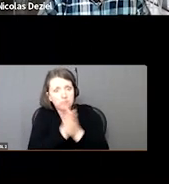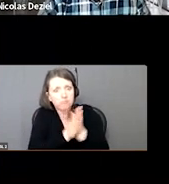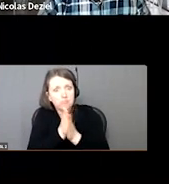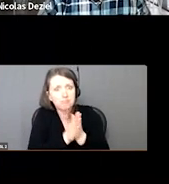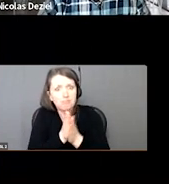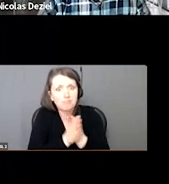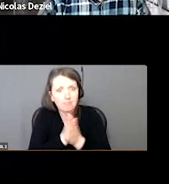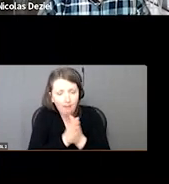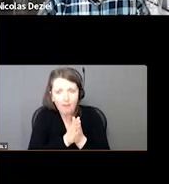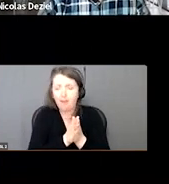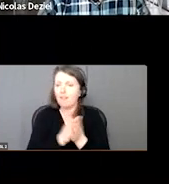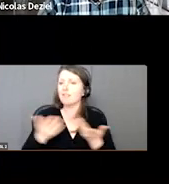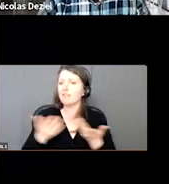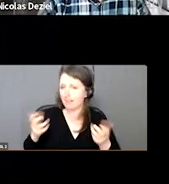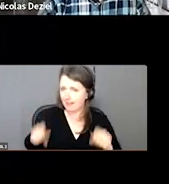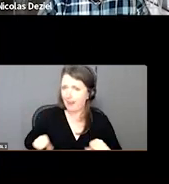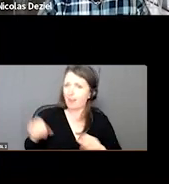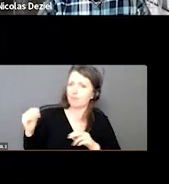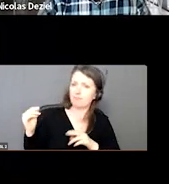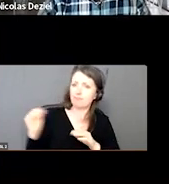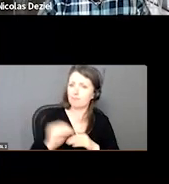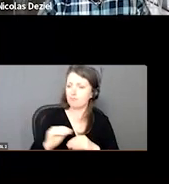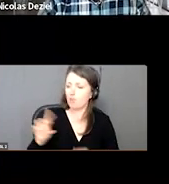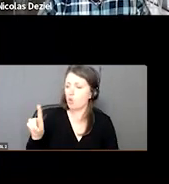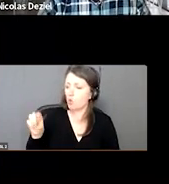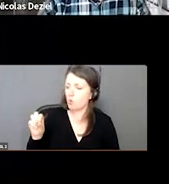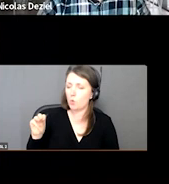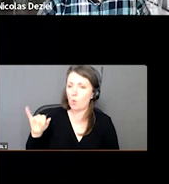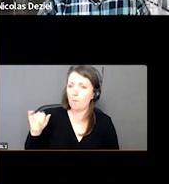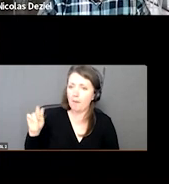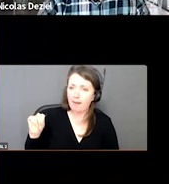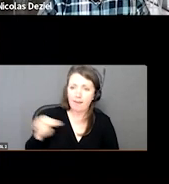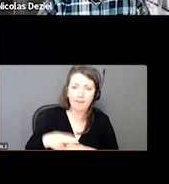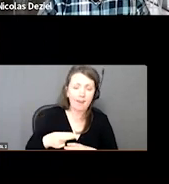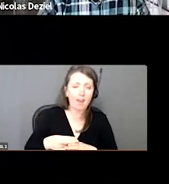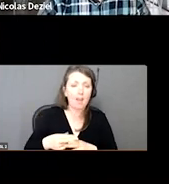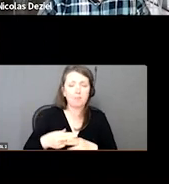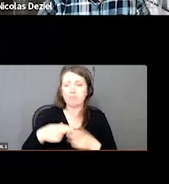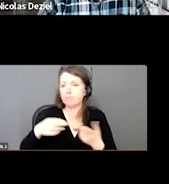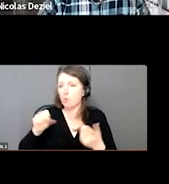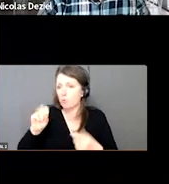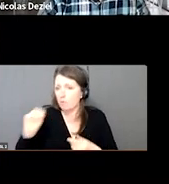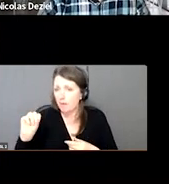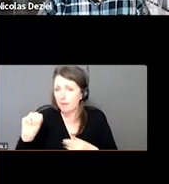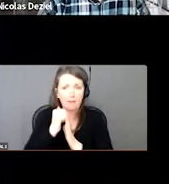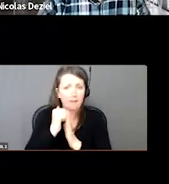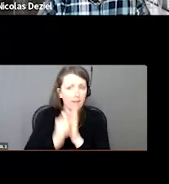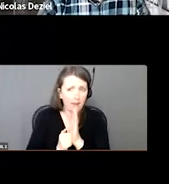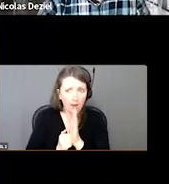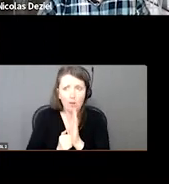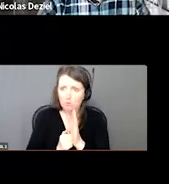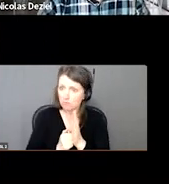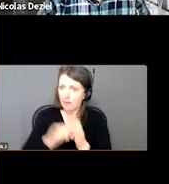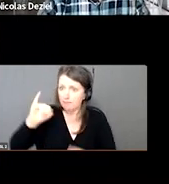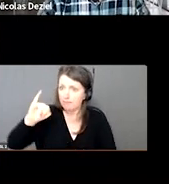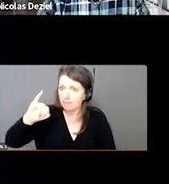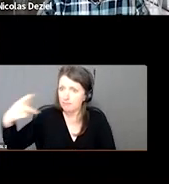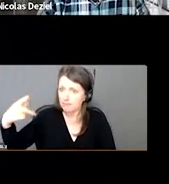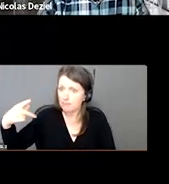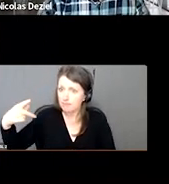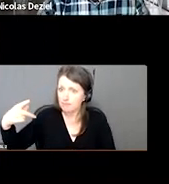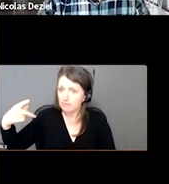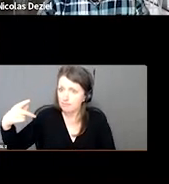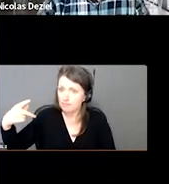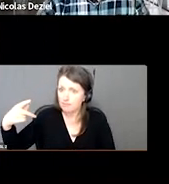a domain name, a website, a social media account, for example, it is intellectual property, because you have